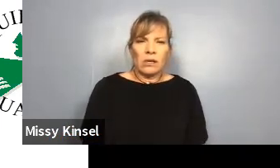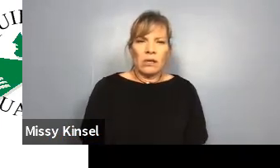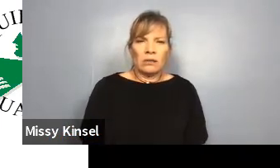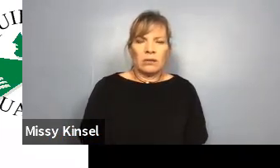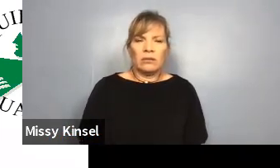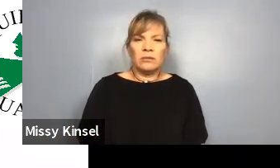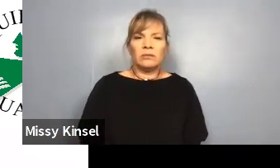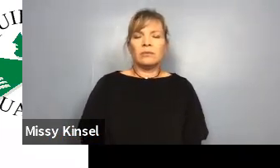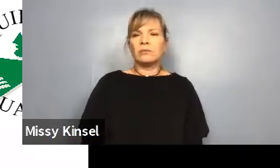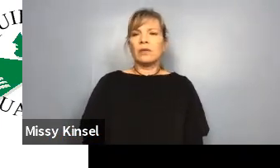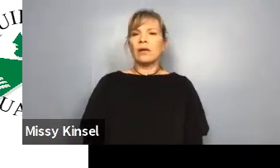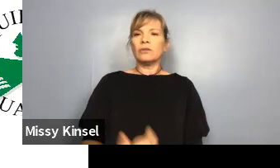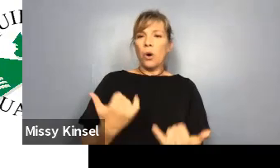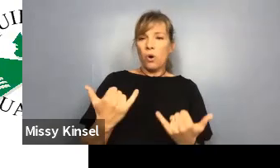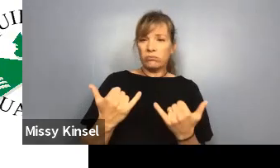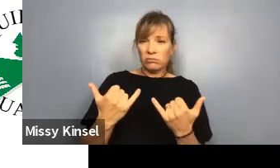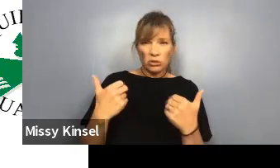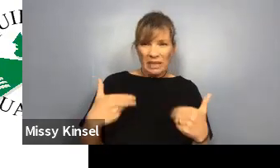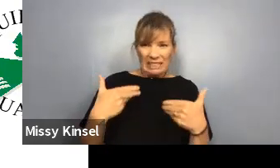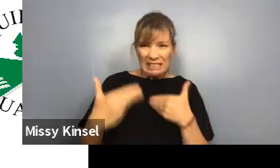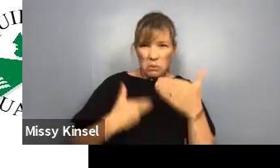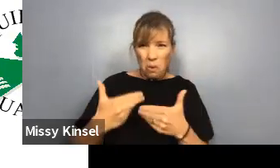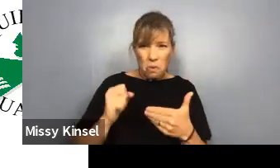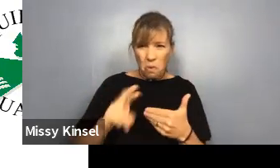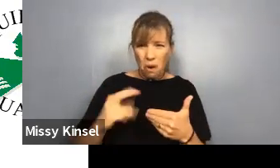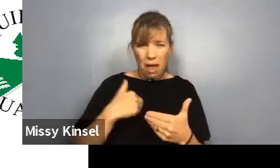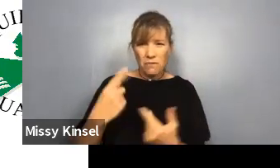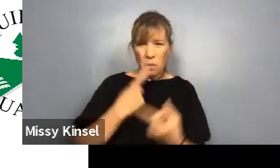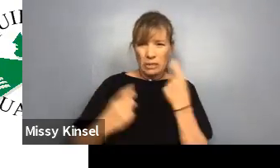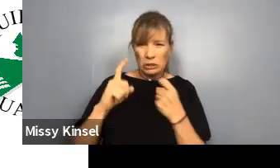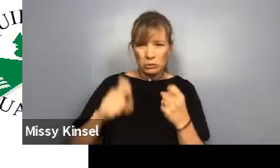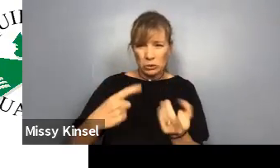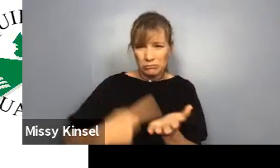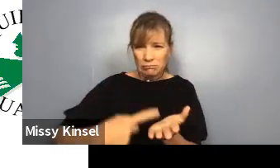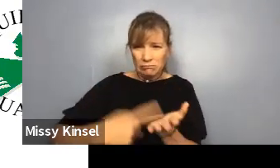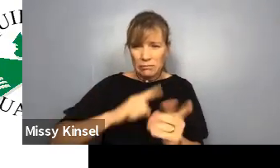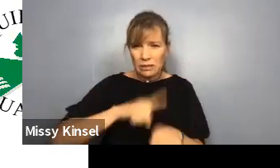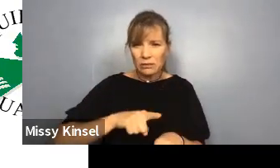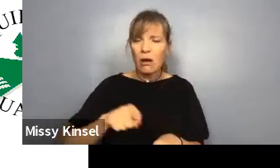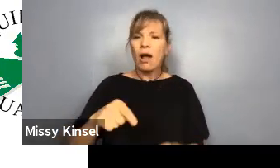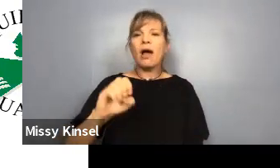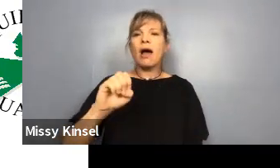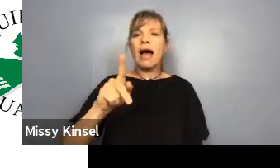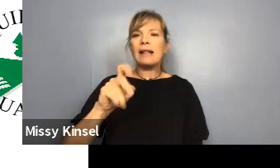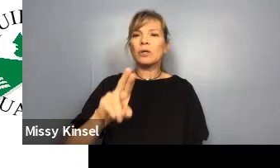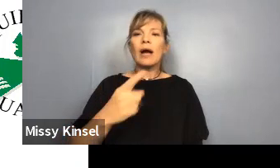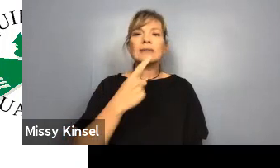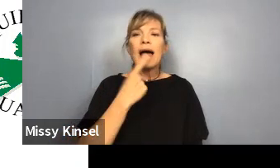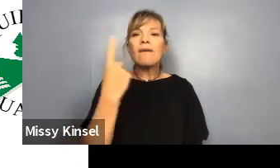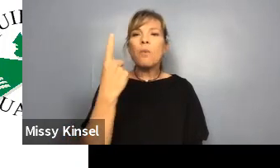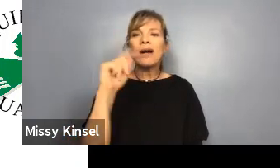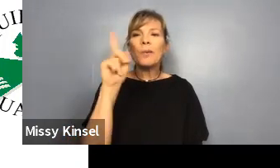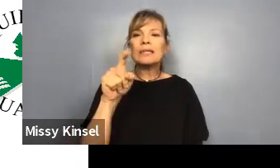So I'm going to ask Eleanor, should we keep going, or we have any questions we need to address? I'm going to just jump in with one